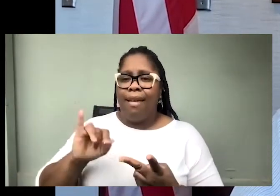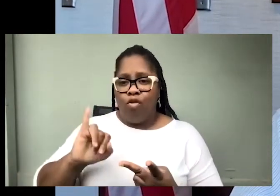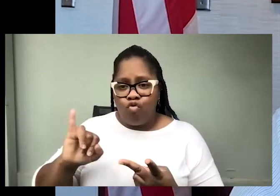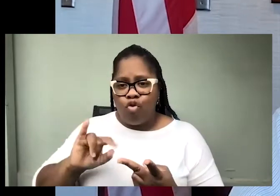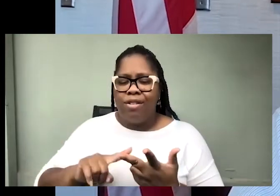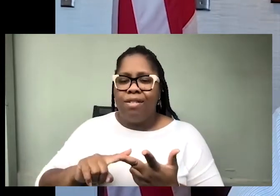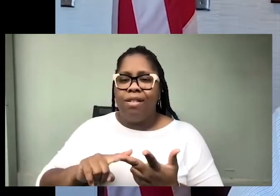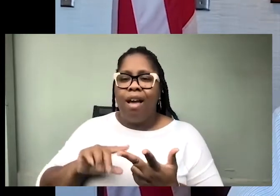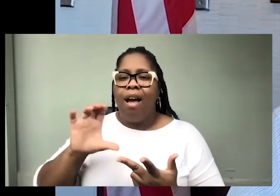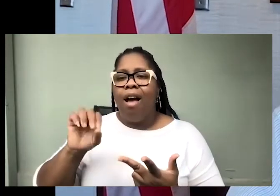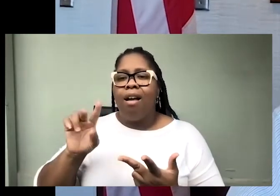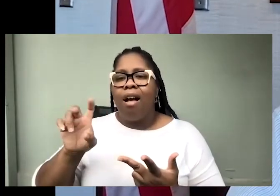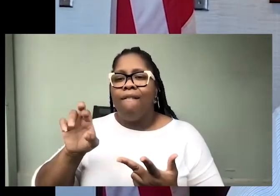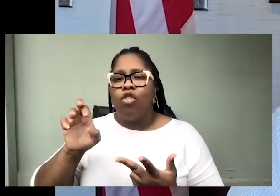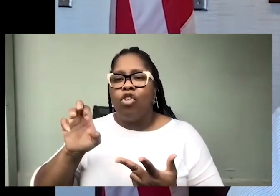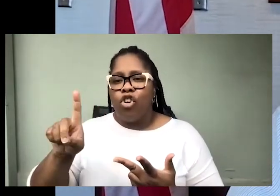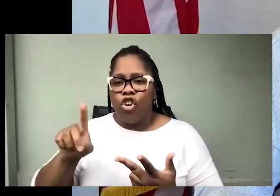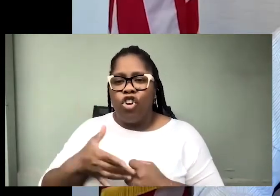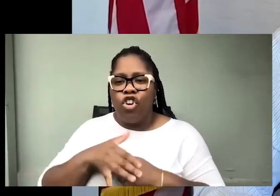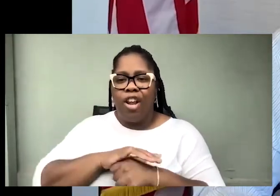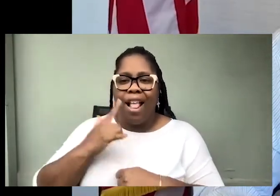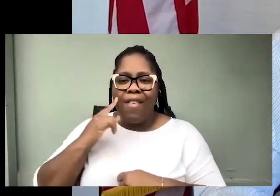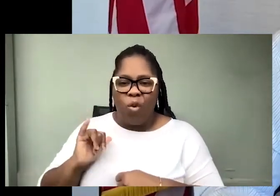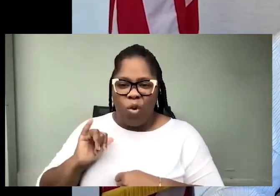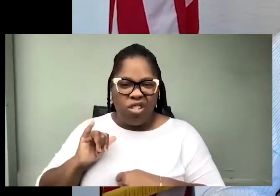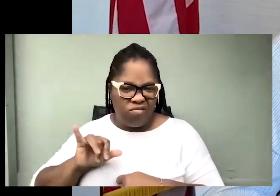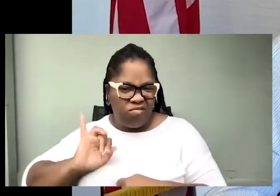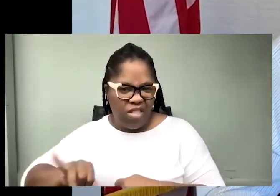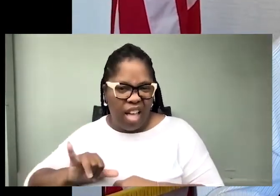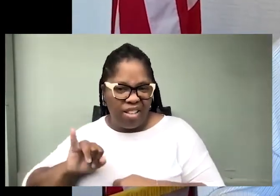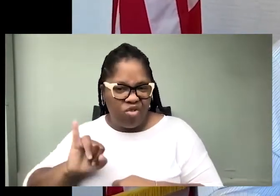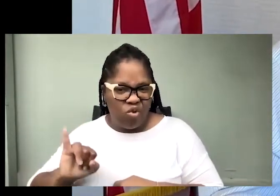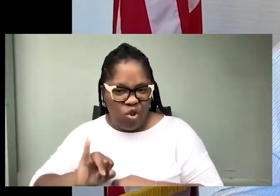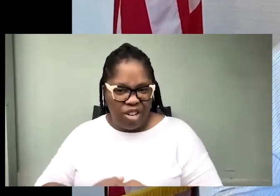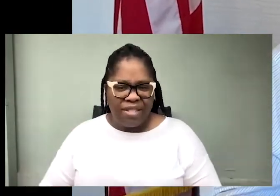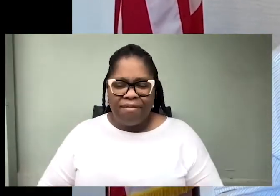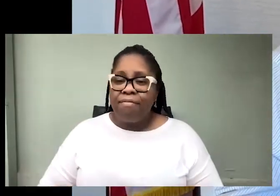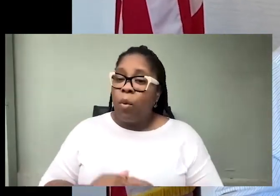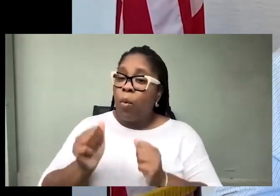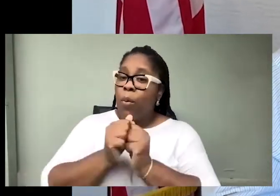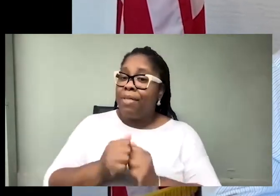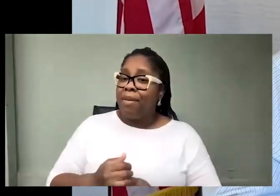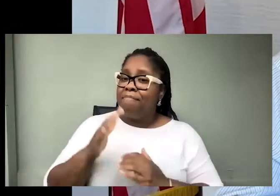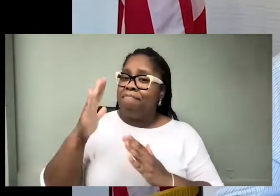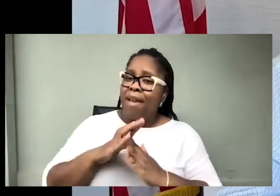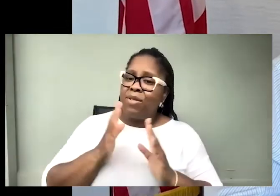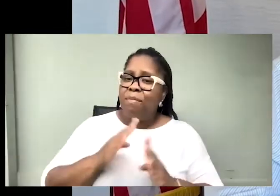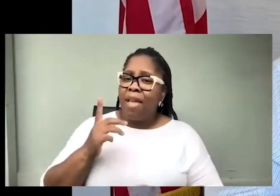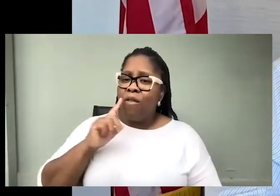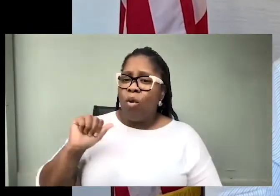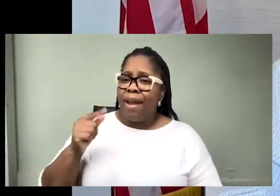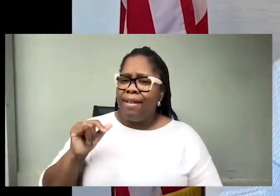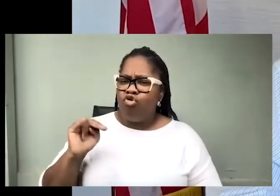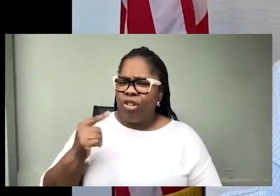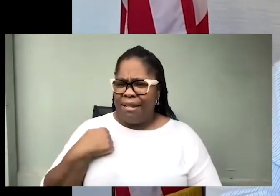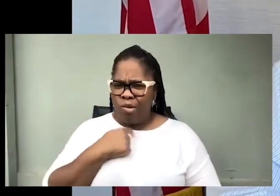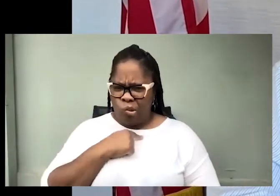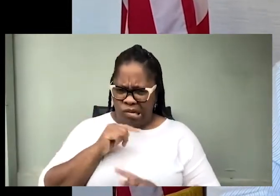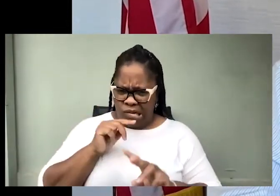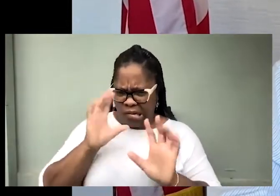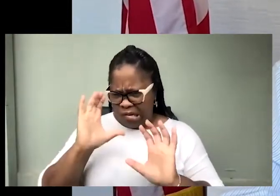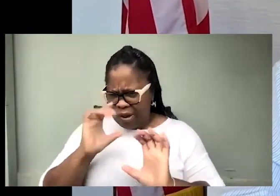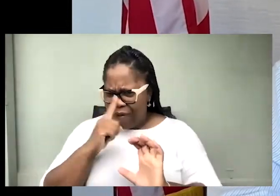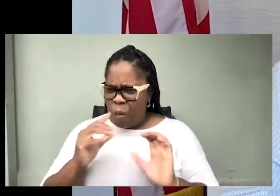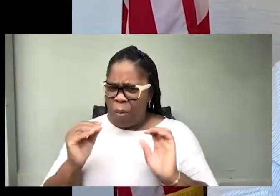California, California's health insurance exchange. Through the Master Plan for Aging, strategies will be pursued to increase access